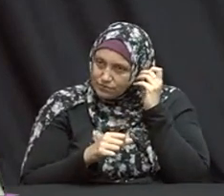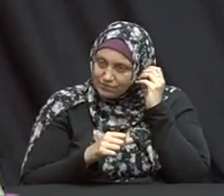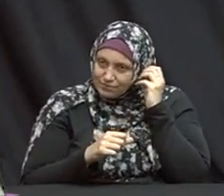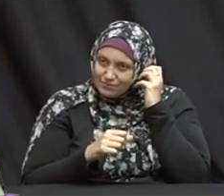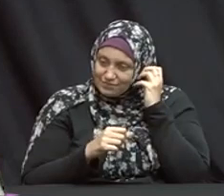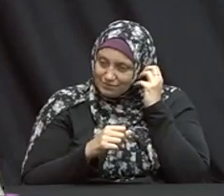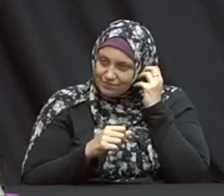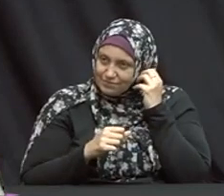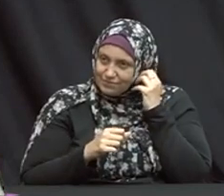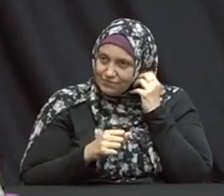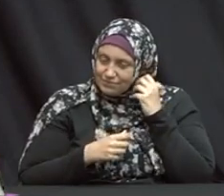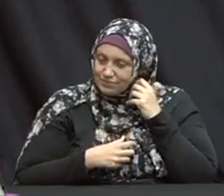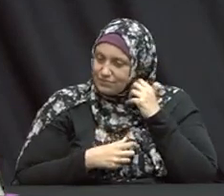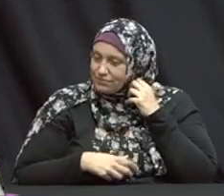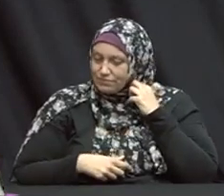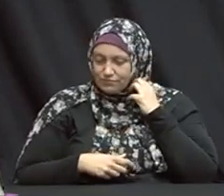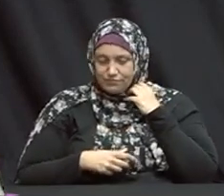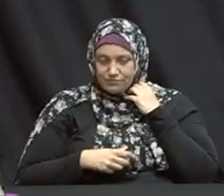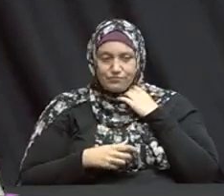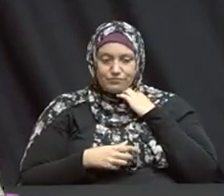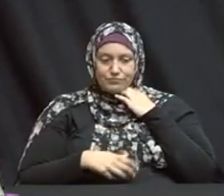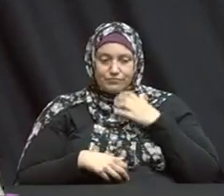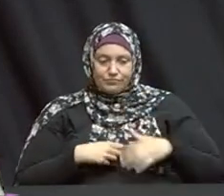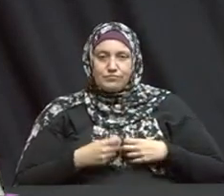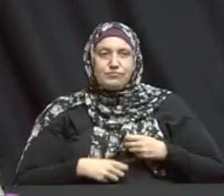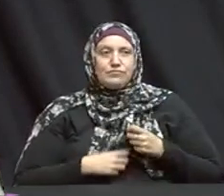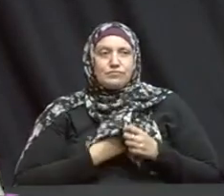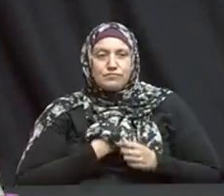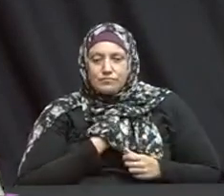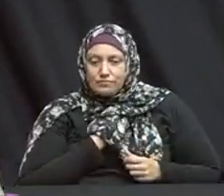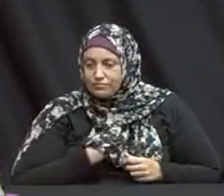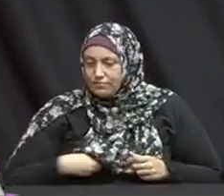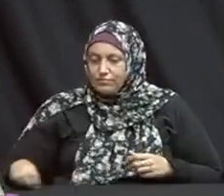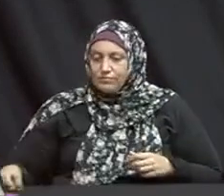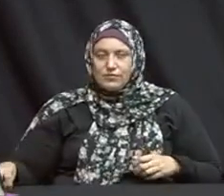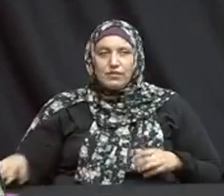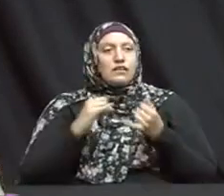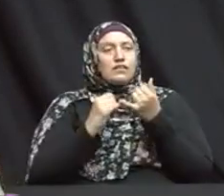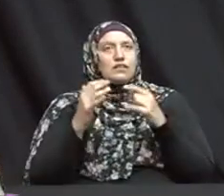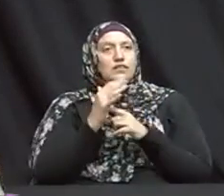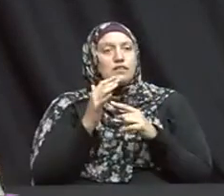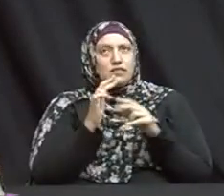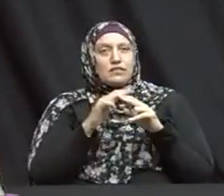of obligation that I have, and also spiritual liabilities.